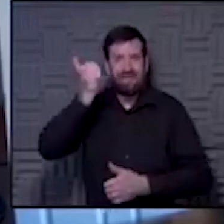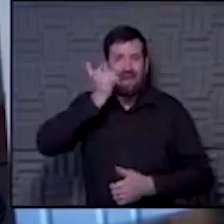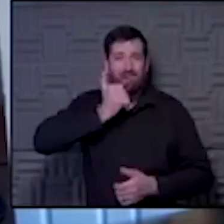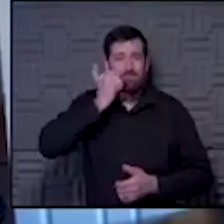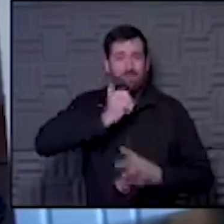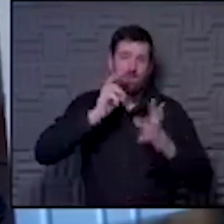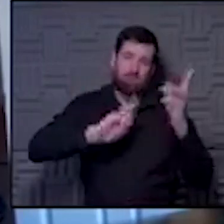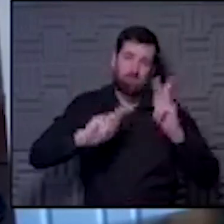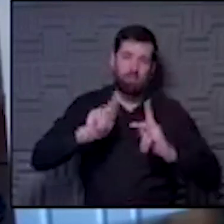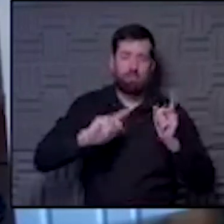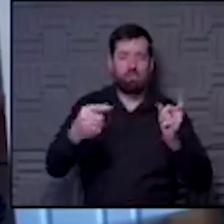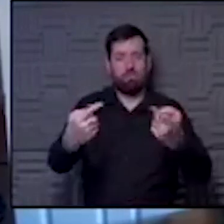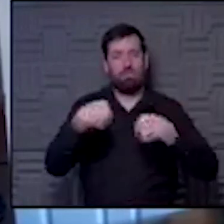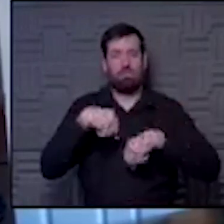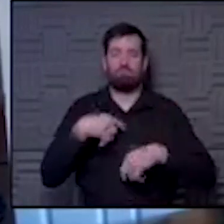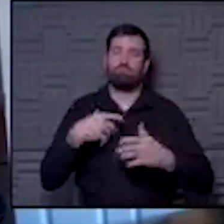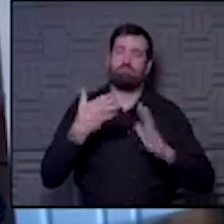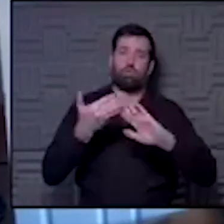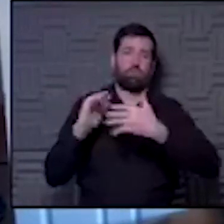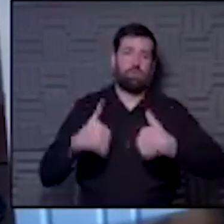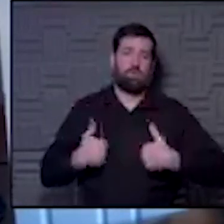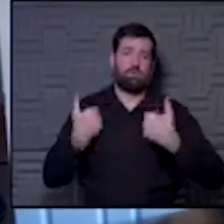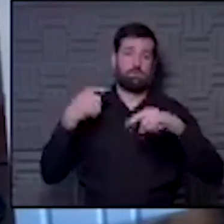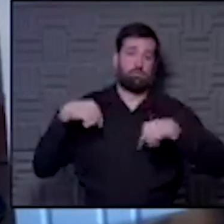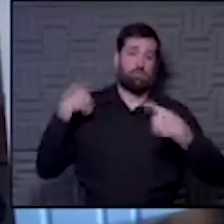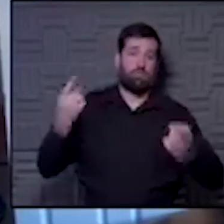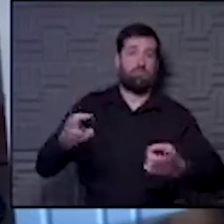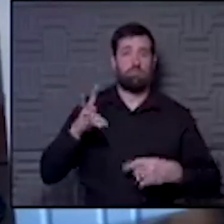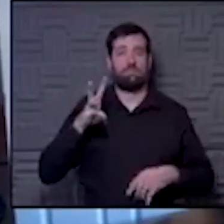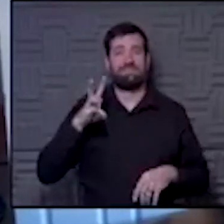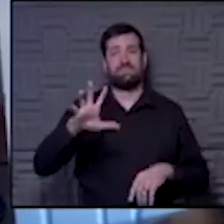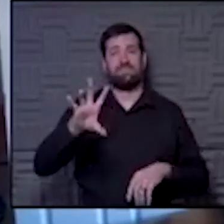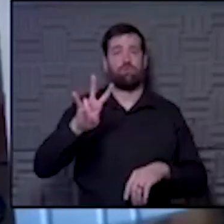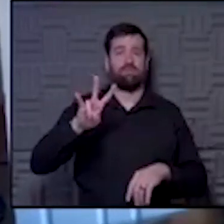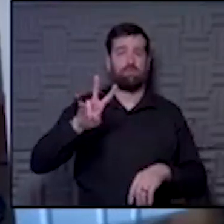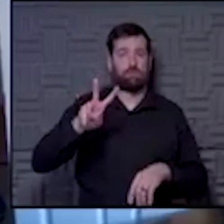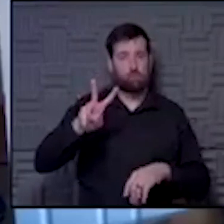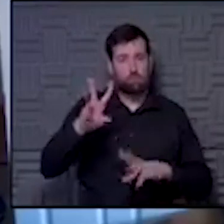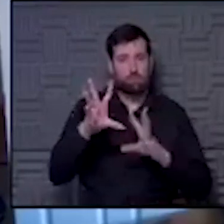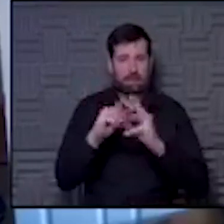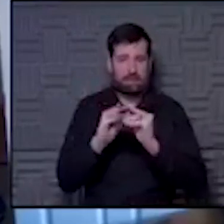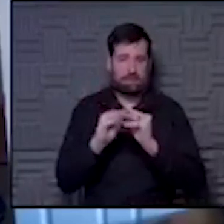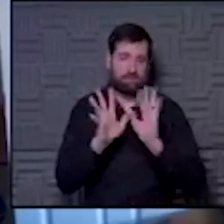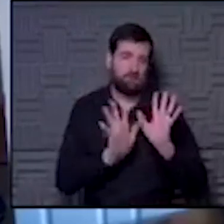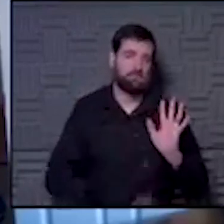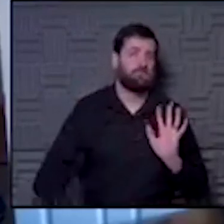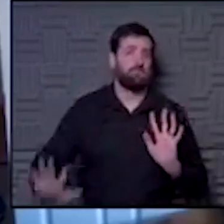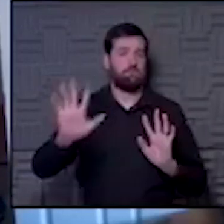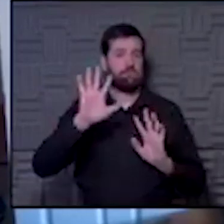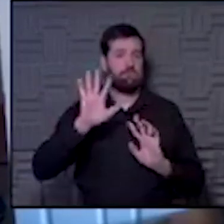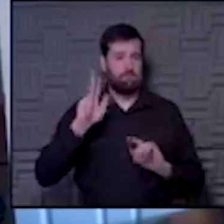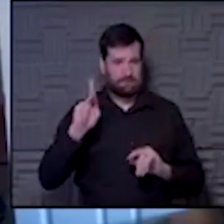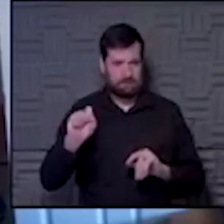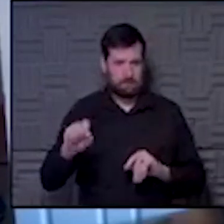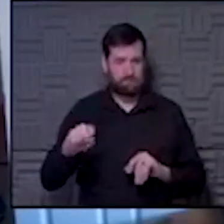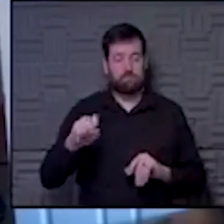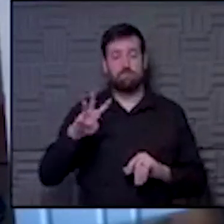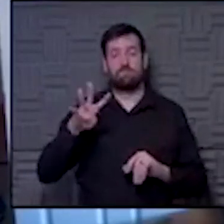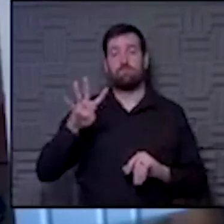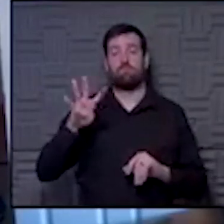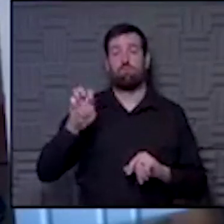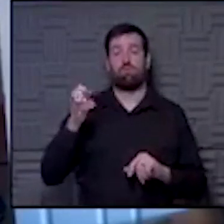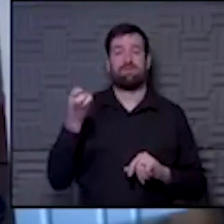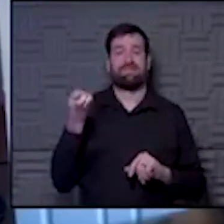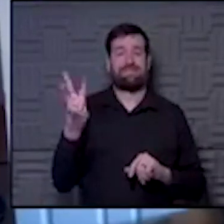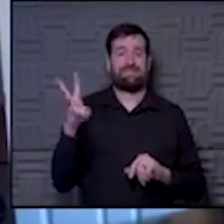in community life. So far, there have been 672 meetings across the state scheduled. 416